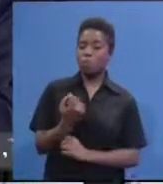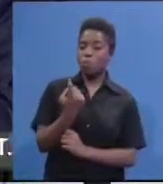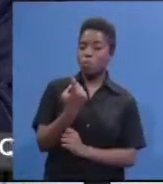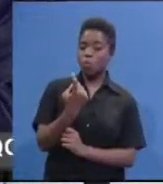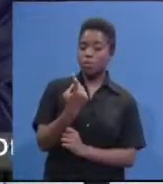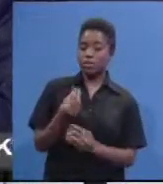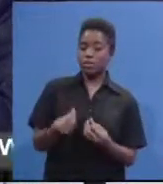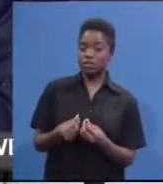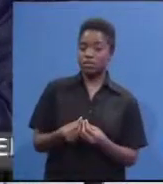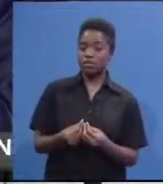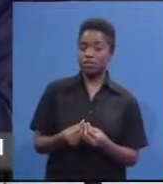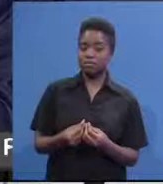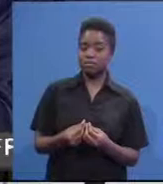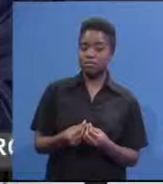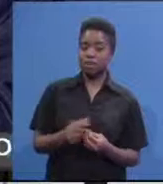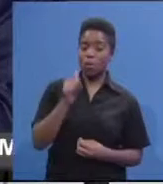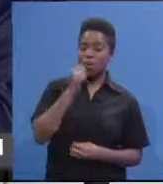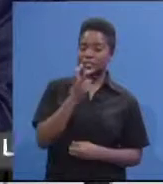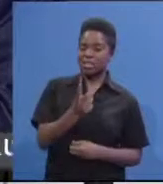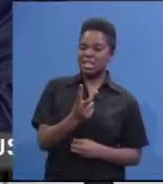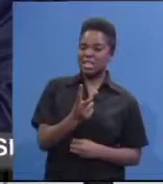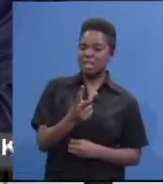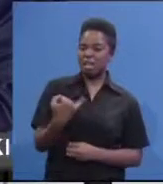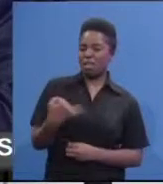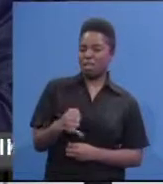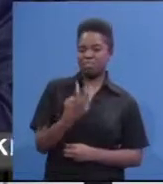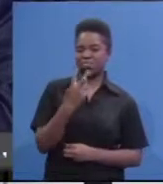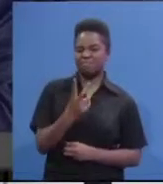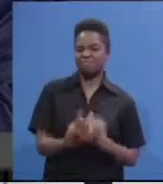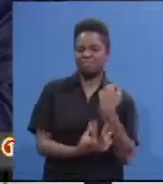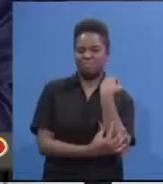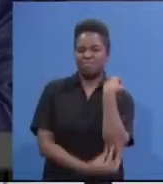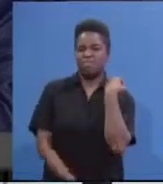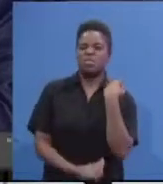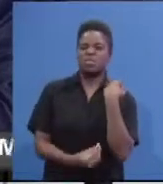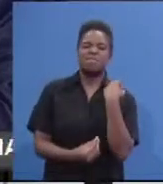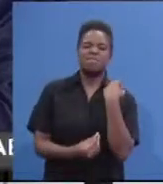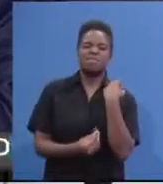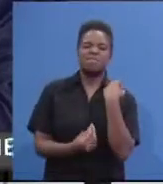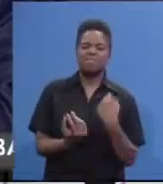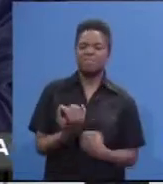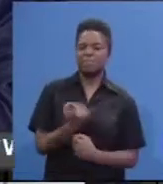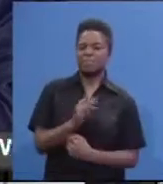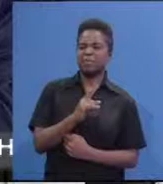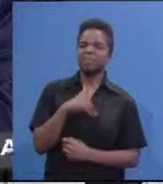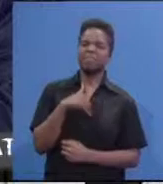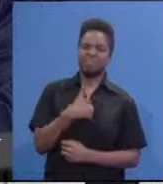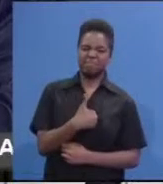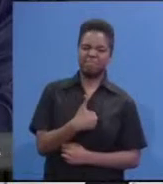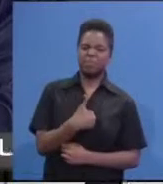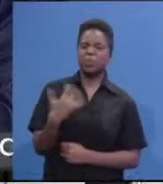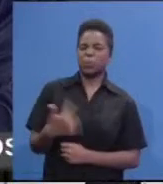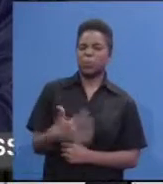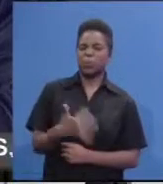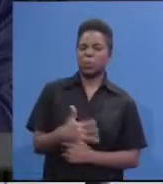still pain me is to see the poverty of my people. You know, and he was really sincere about that. And I